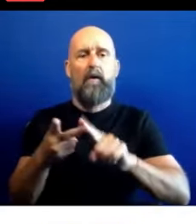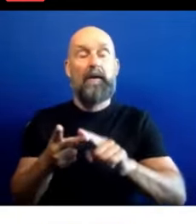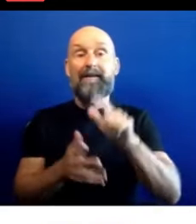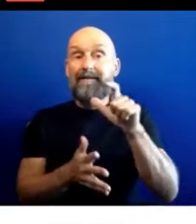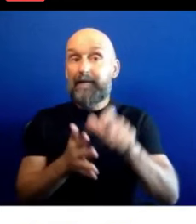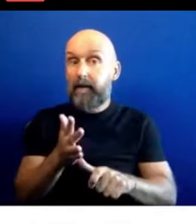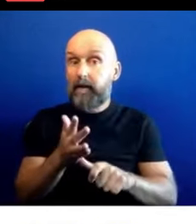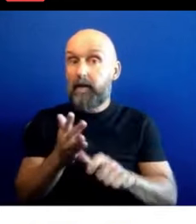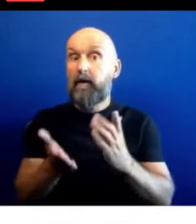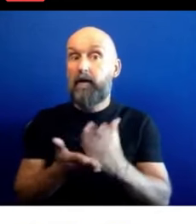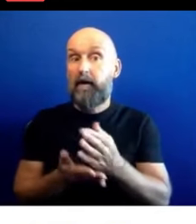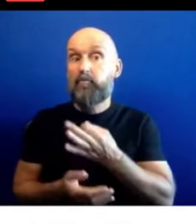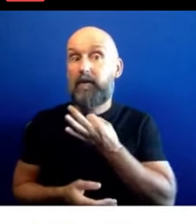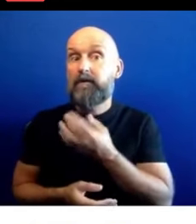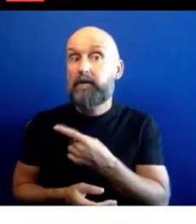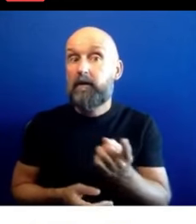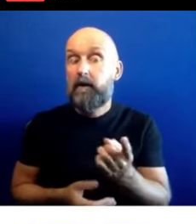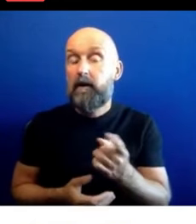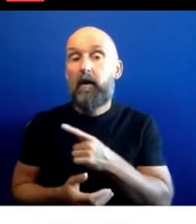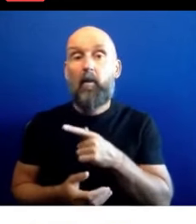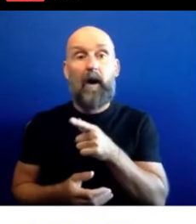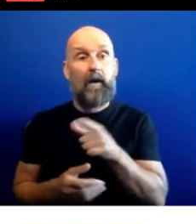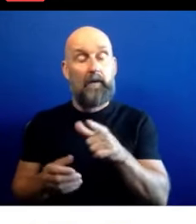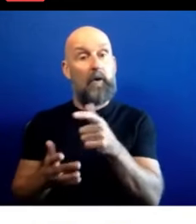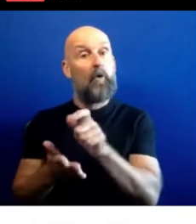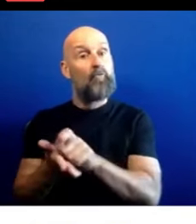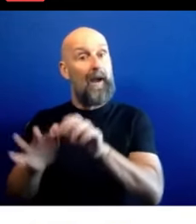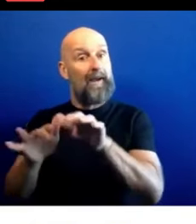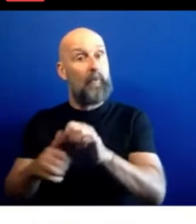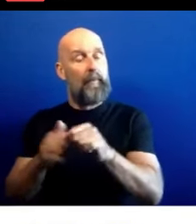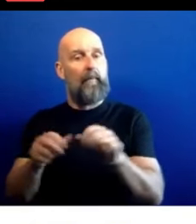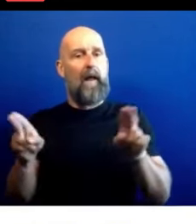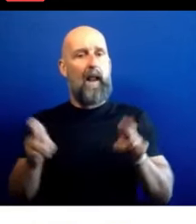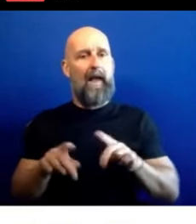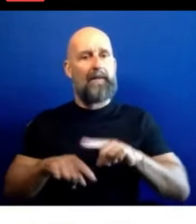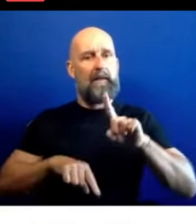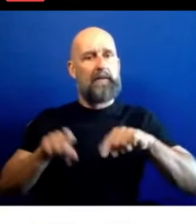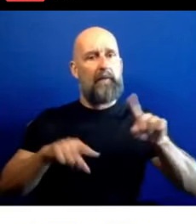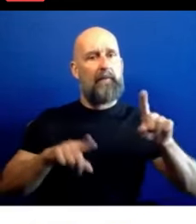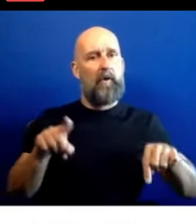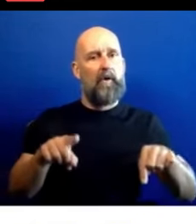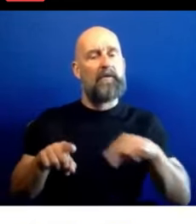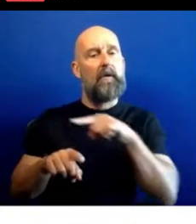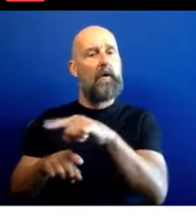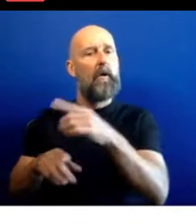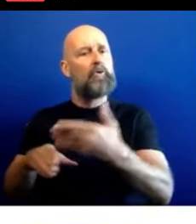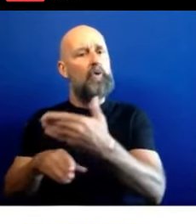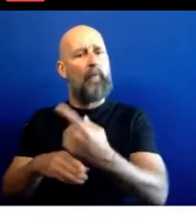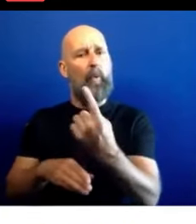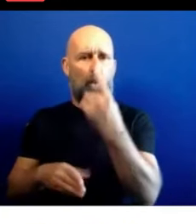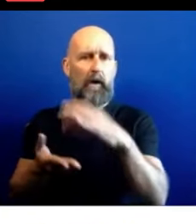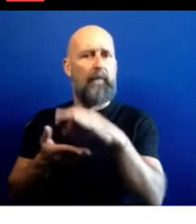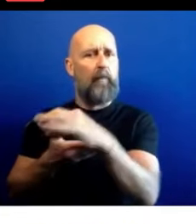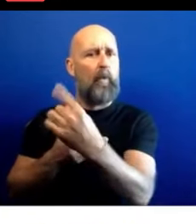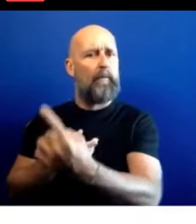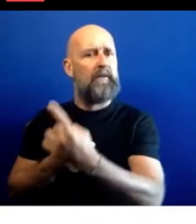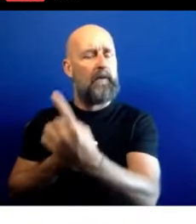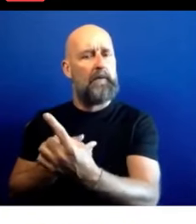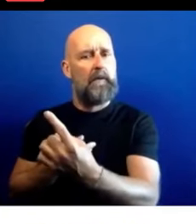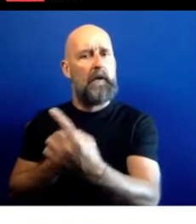that writing will become less diverse, a profession only for those who can afford it, and what you watch will